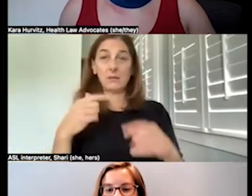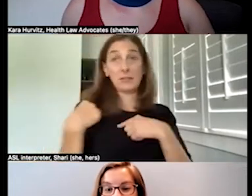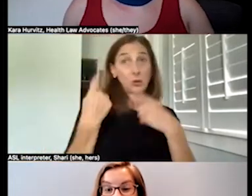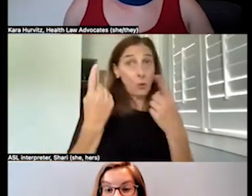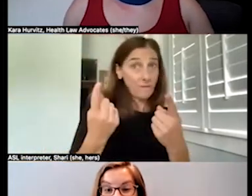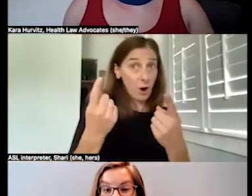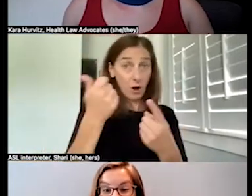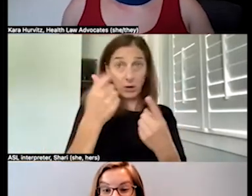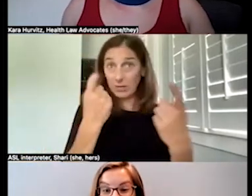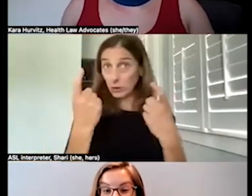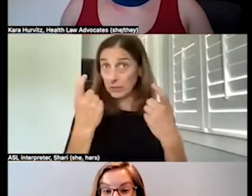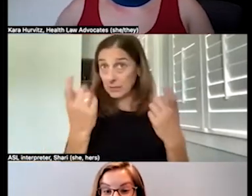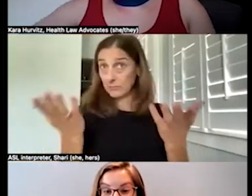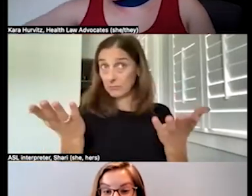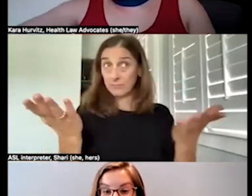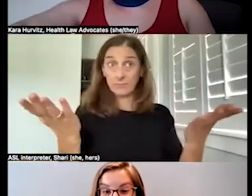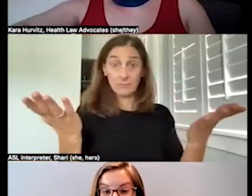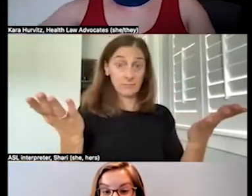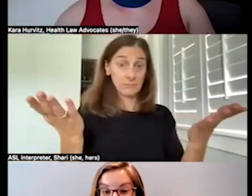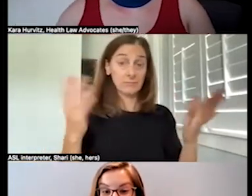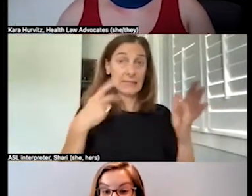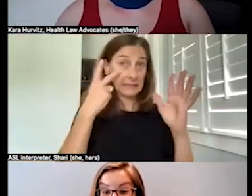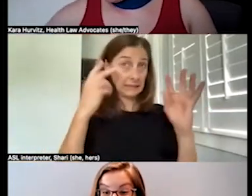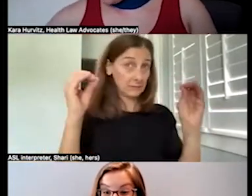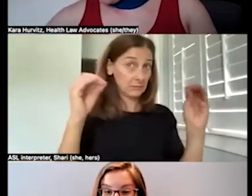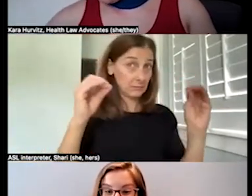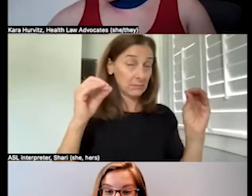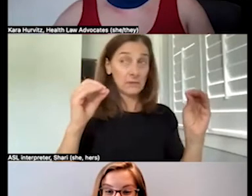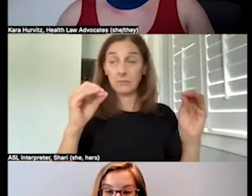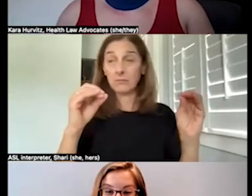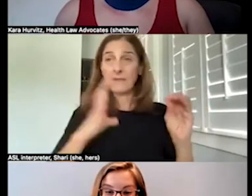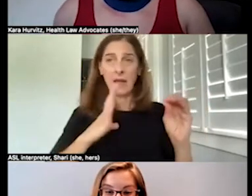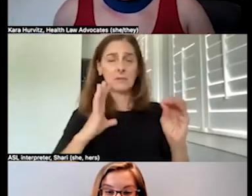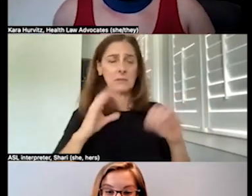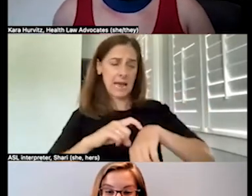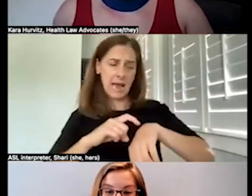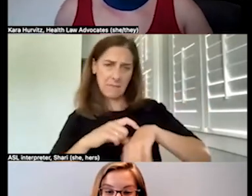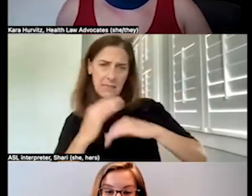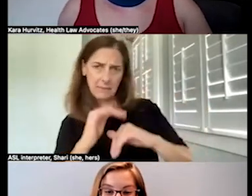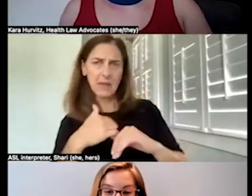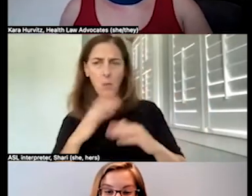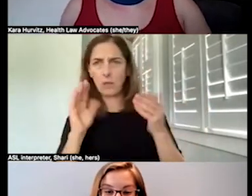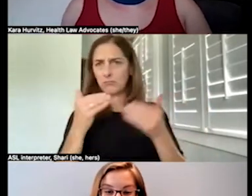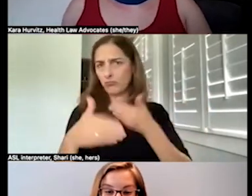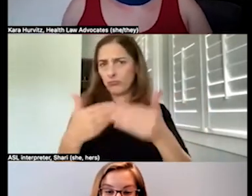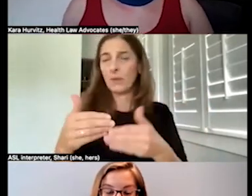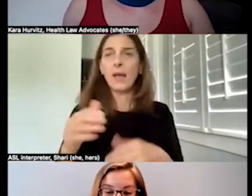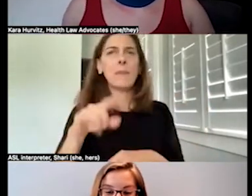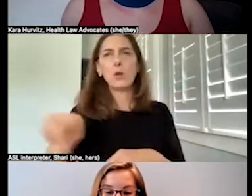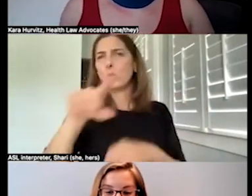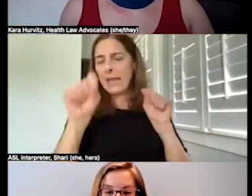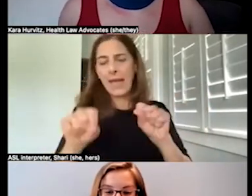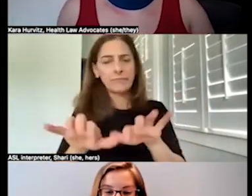I am not seeing any questions, so I'm going to be mindful of time and move us forward. But please feel free to ask things in the